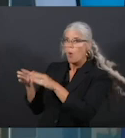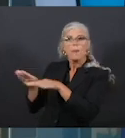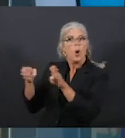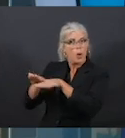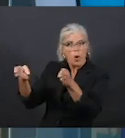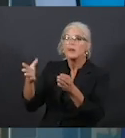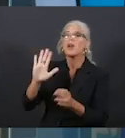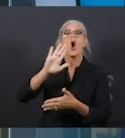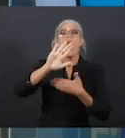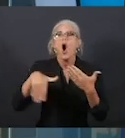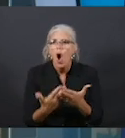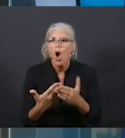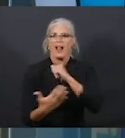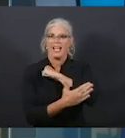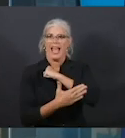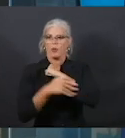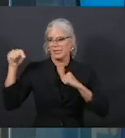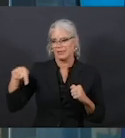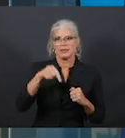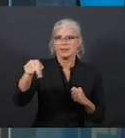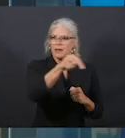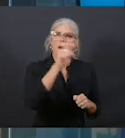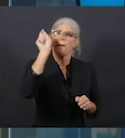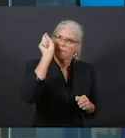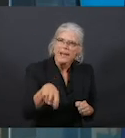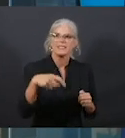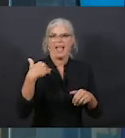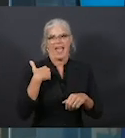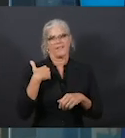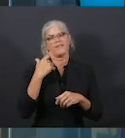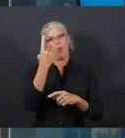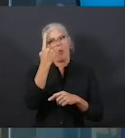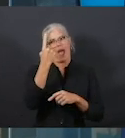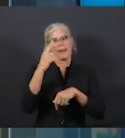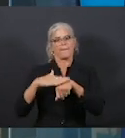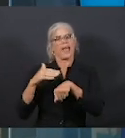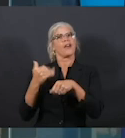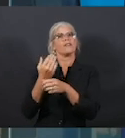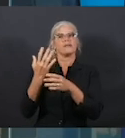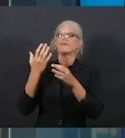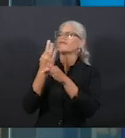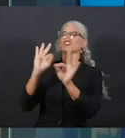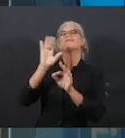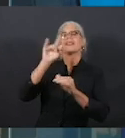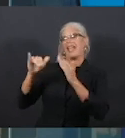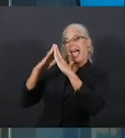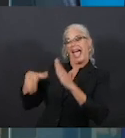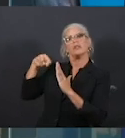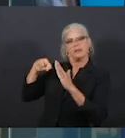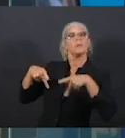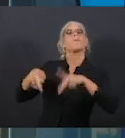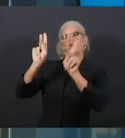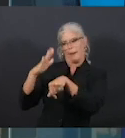all counties have to have at least one pet-friendly shelter. It's important that we do that. People that will, and there's not a lot